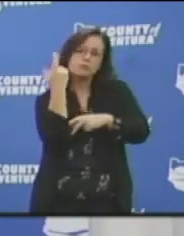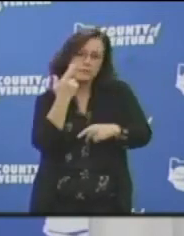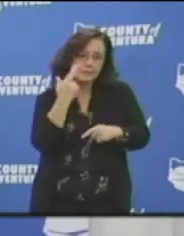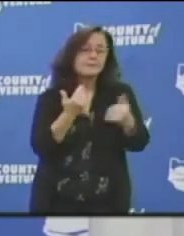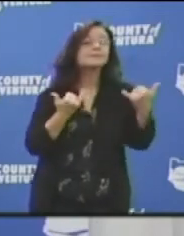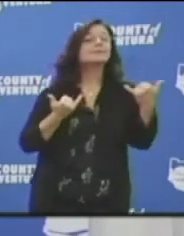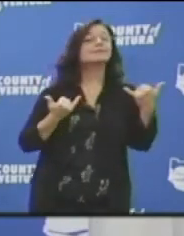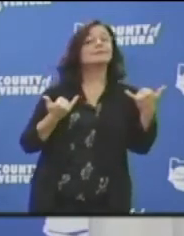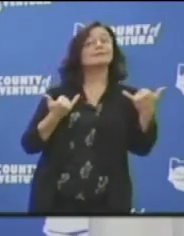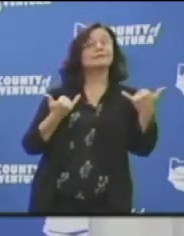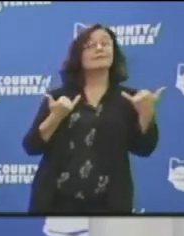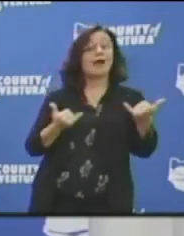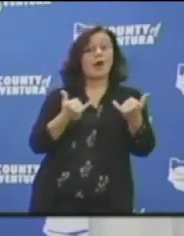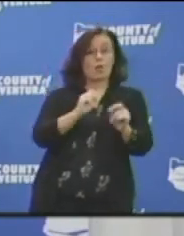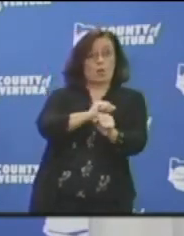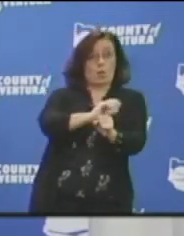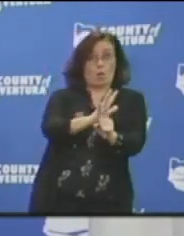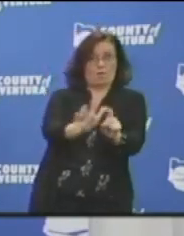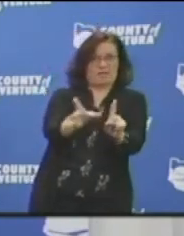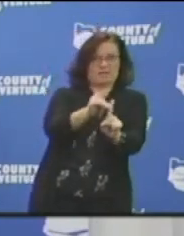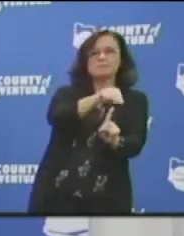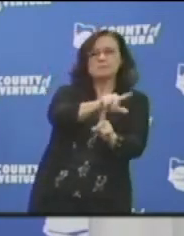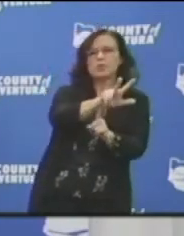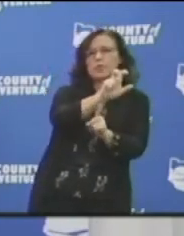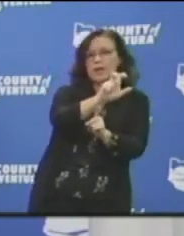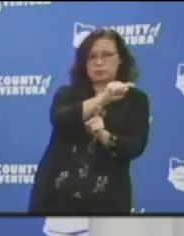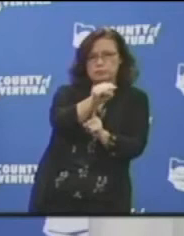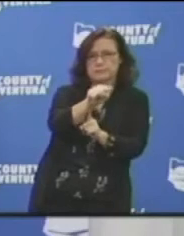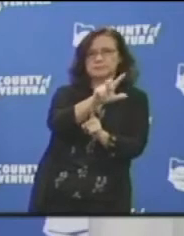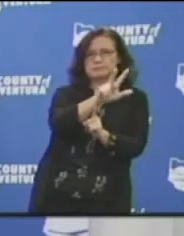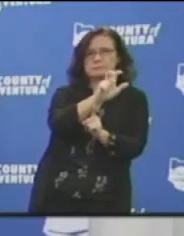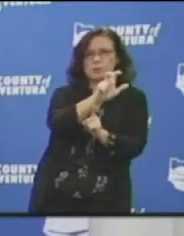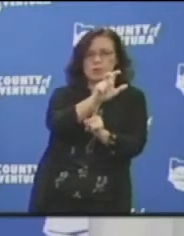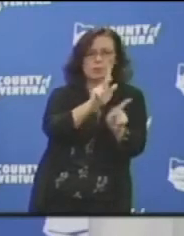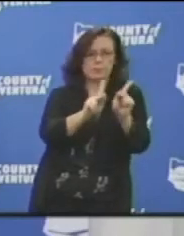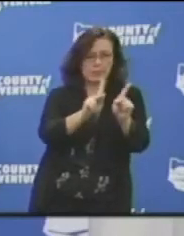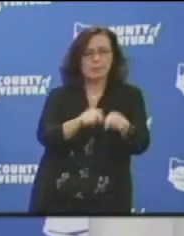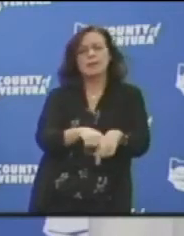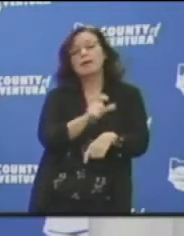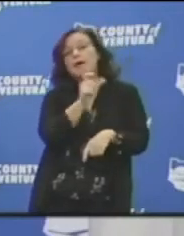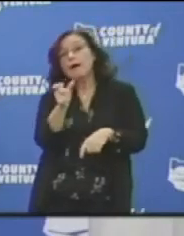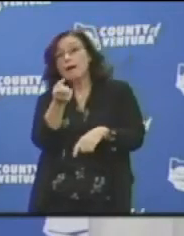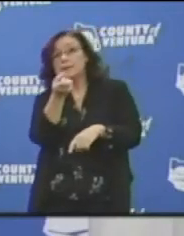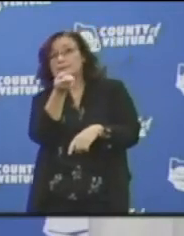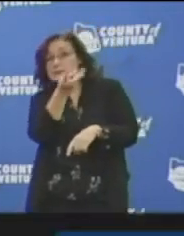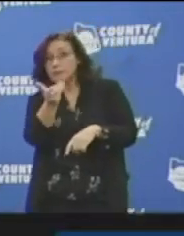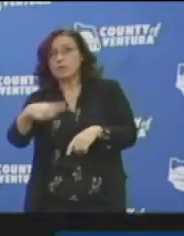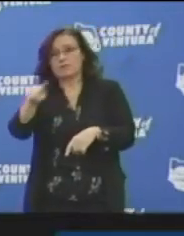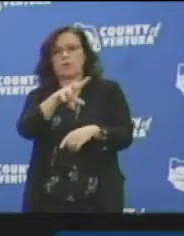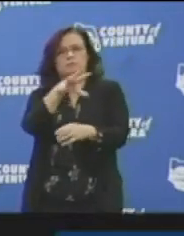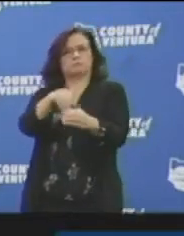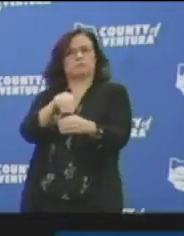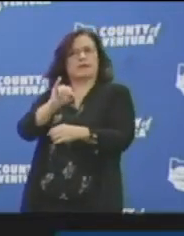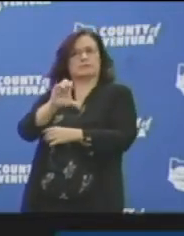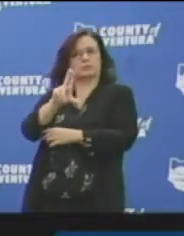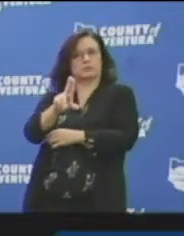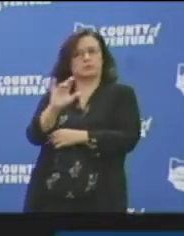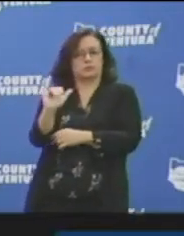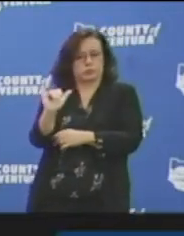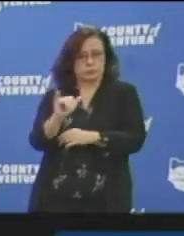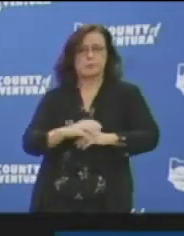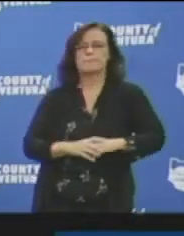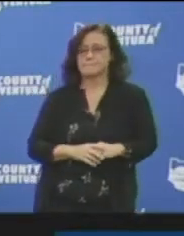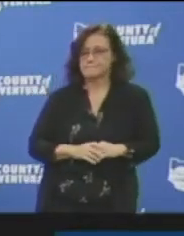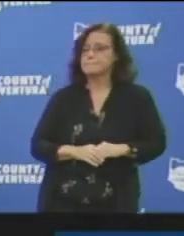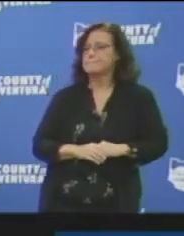So imagine a curve. Well, I'll tell you what, I'll skip ahead and show you this. This is a curve of the first